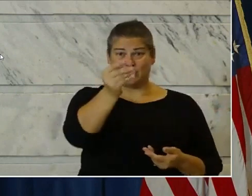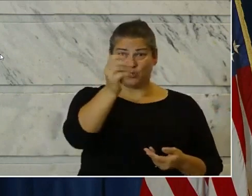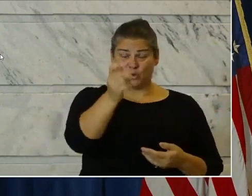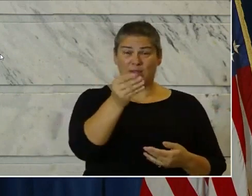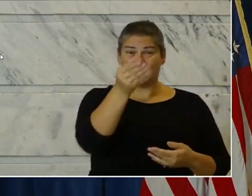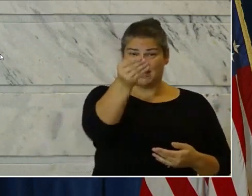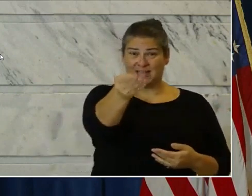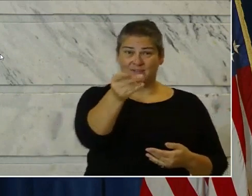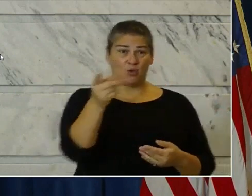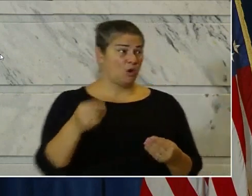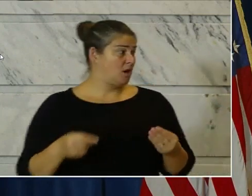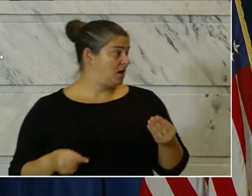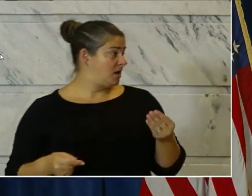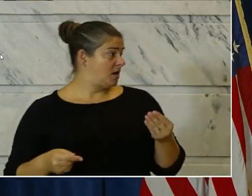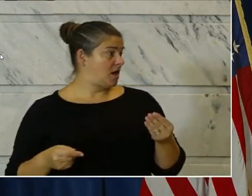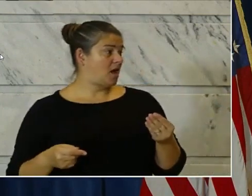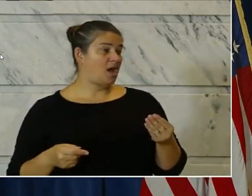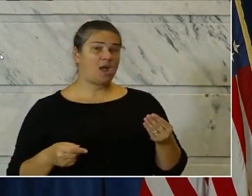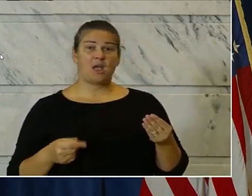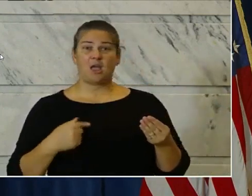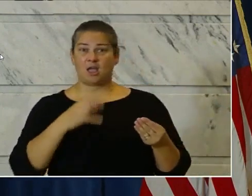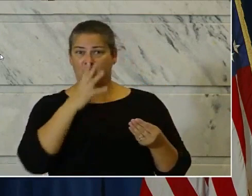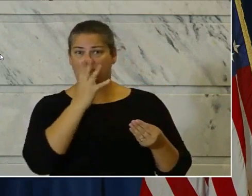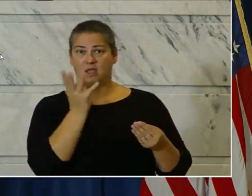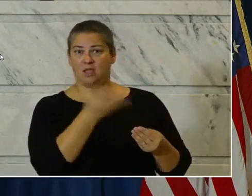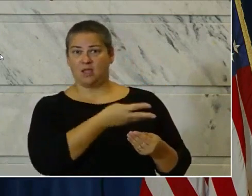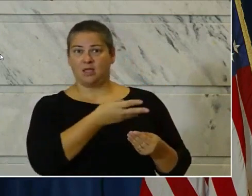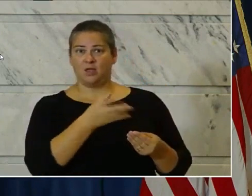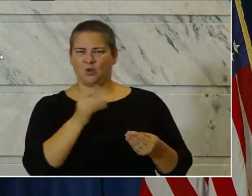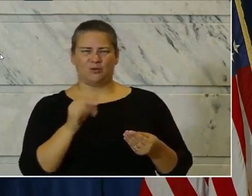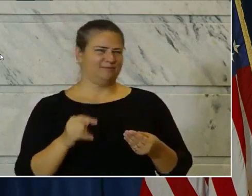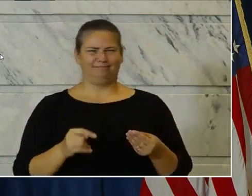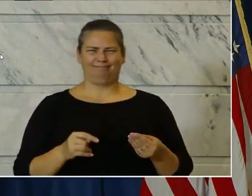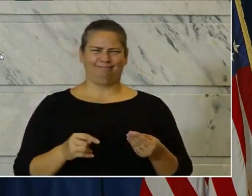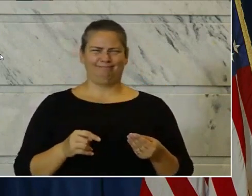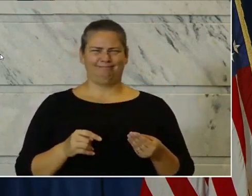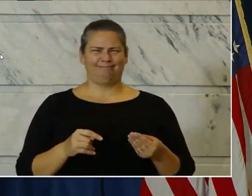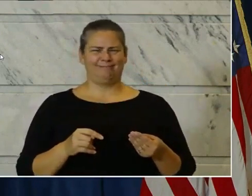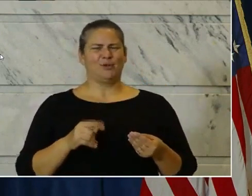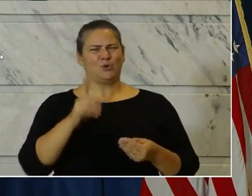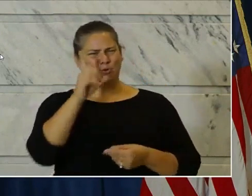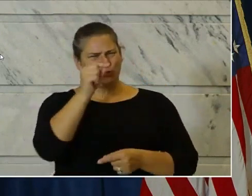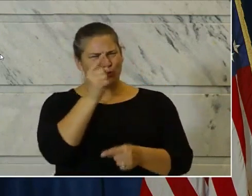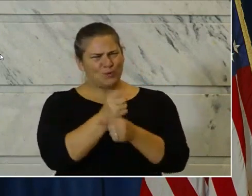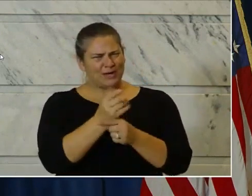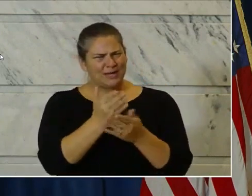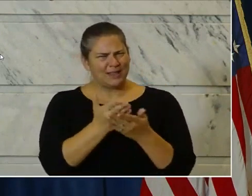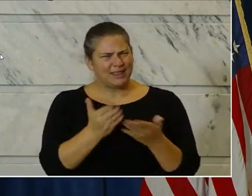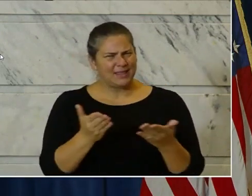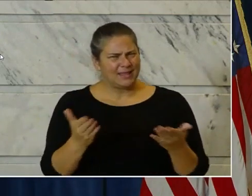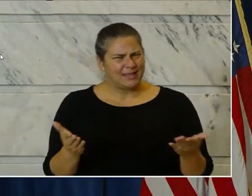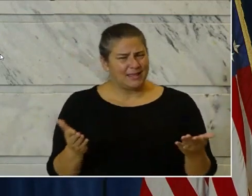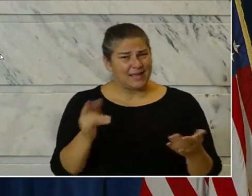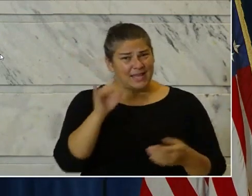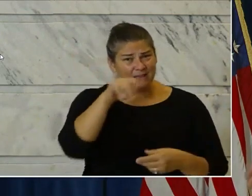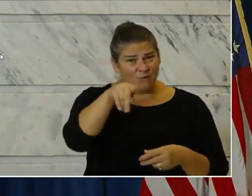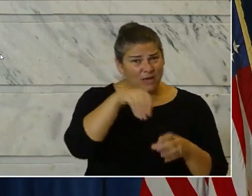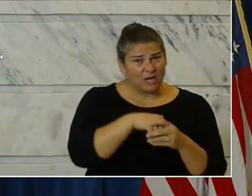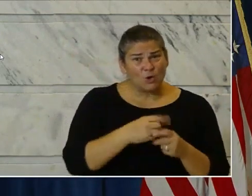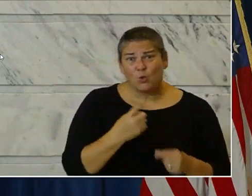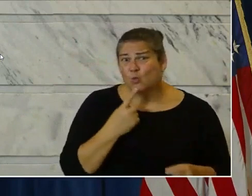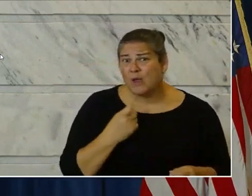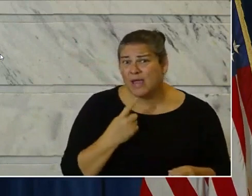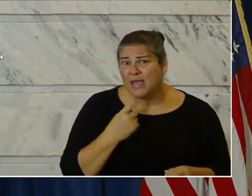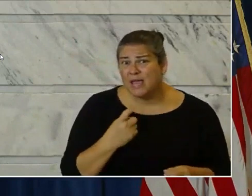it doesn't do what we want, then we're going to ignore the tool. I mean, come on, folks, do the right thing. If you are in the red,